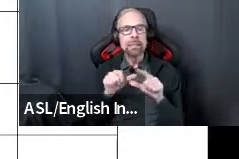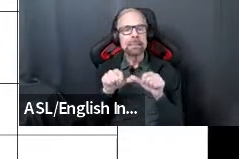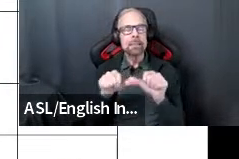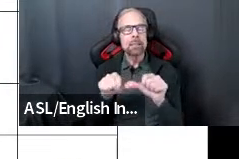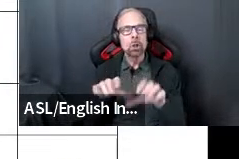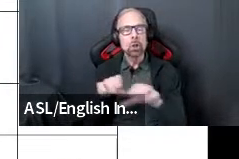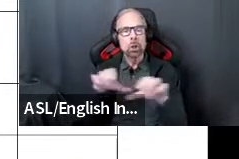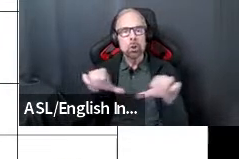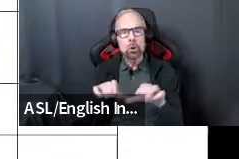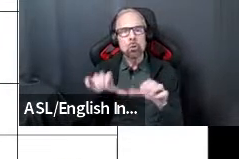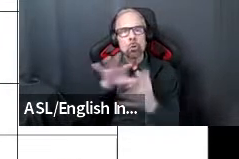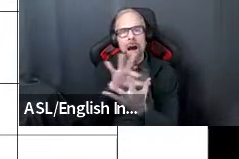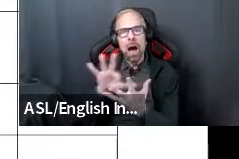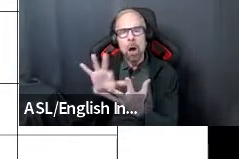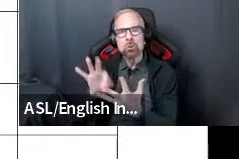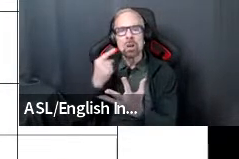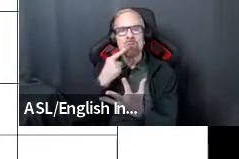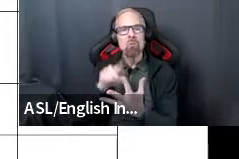noise reduction.